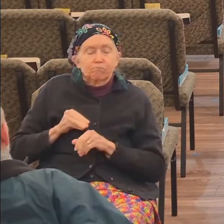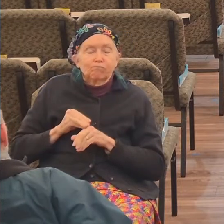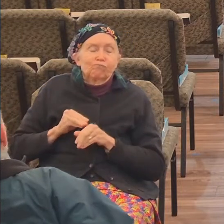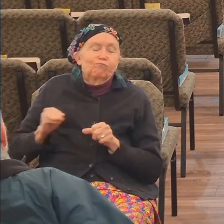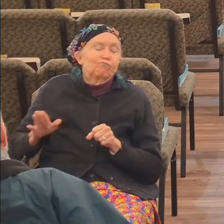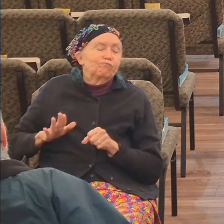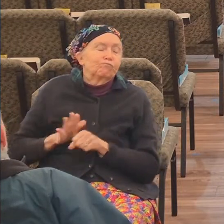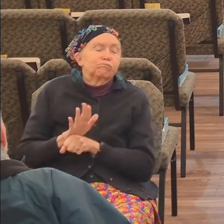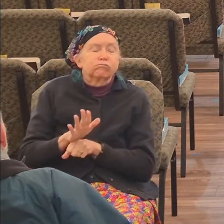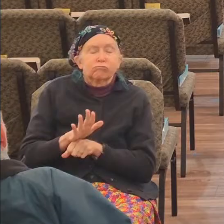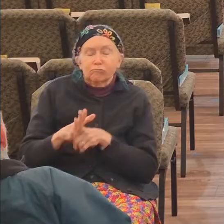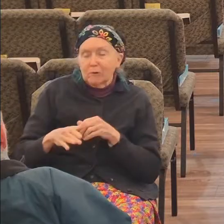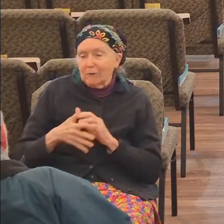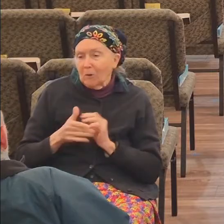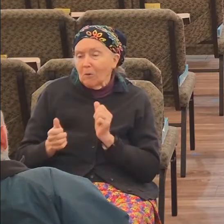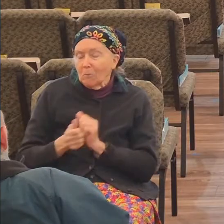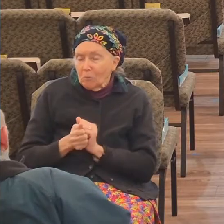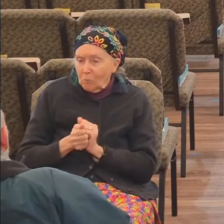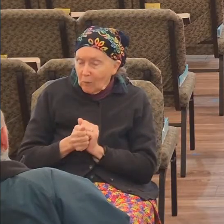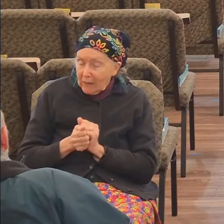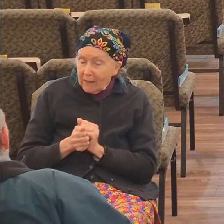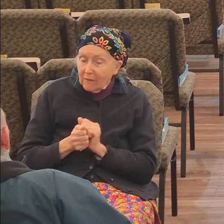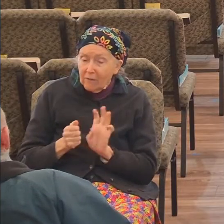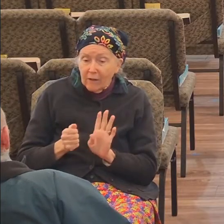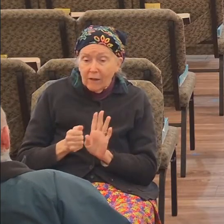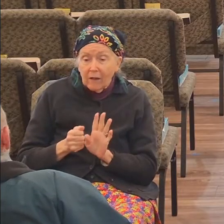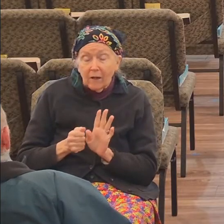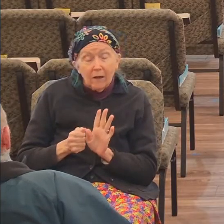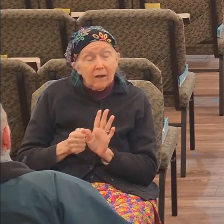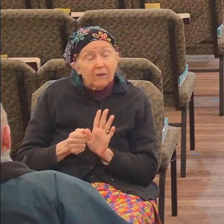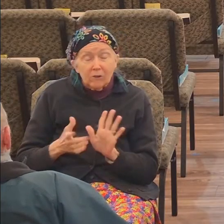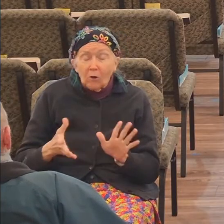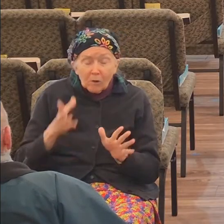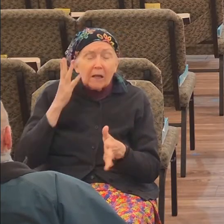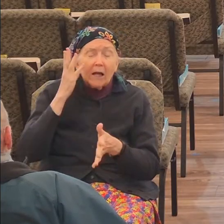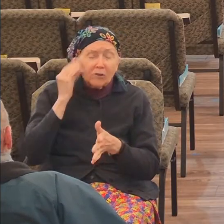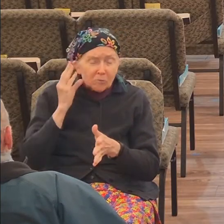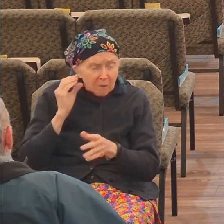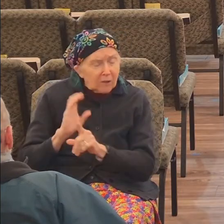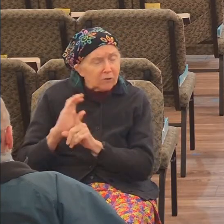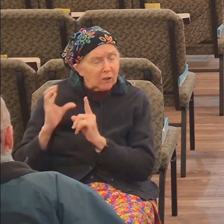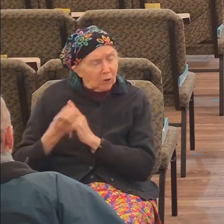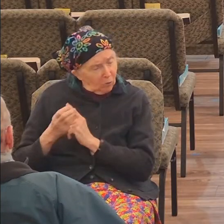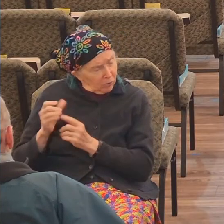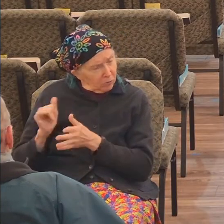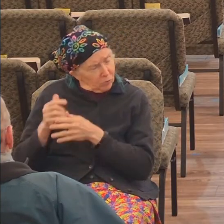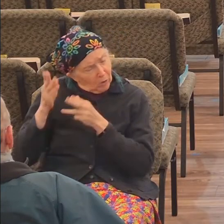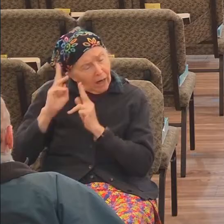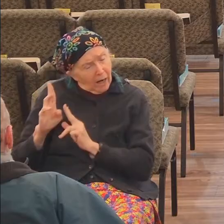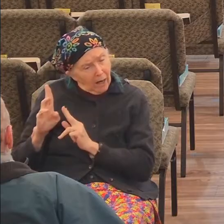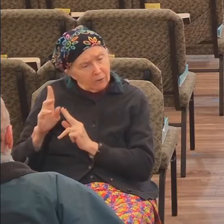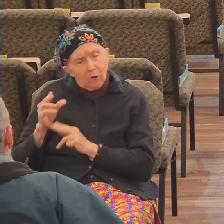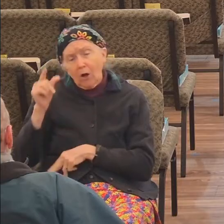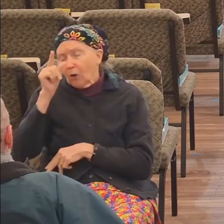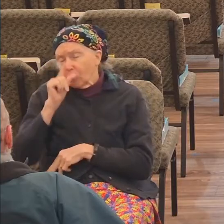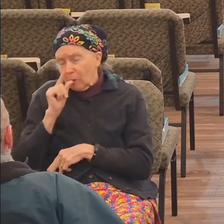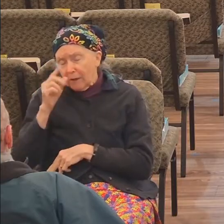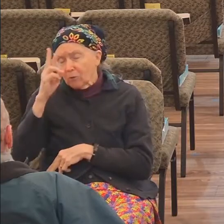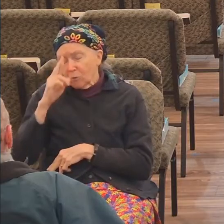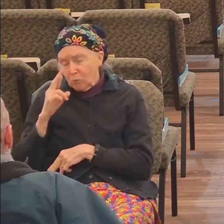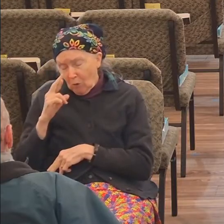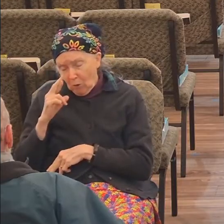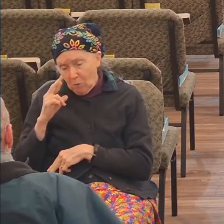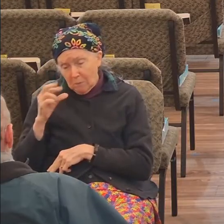these institutions and practices honoring Greek and Roman gods. And this changing of allegiance came